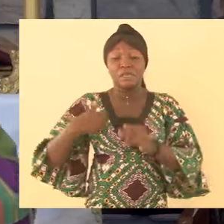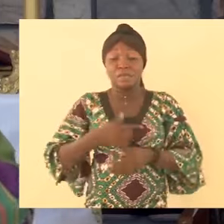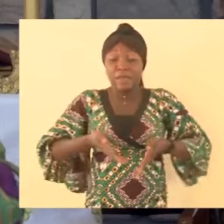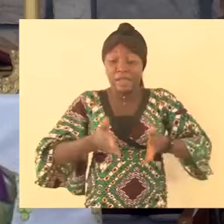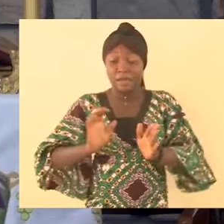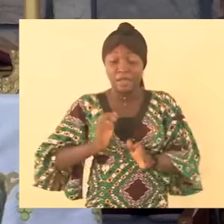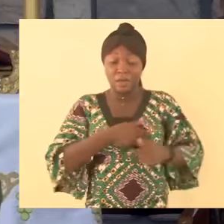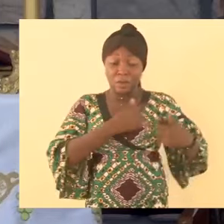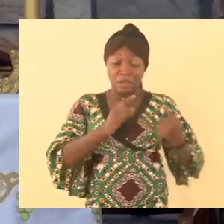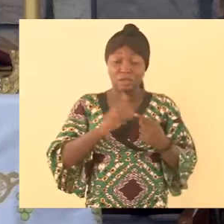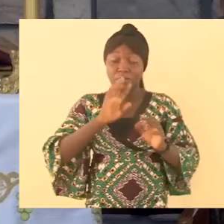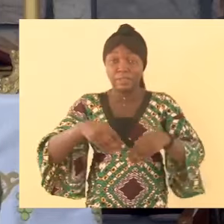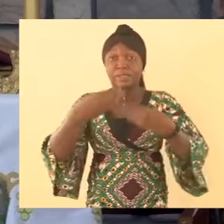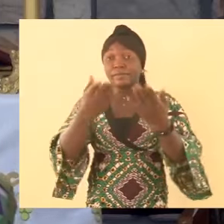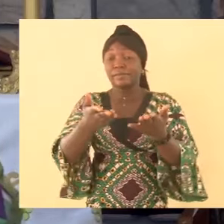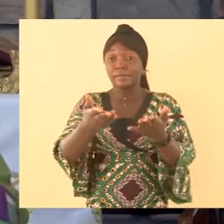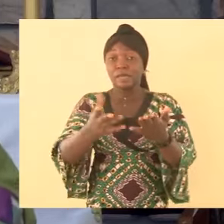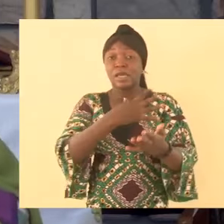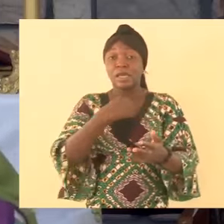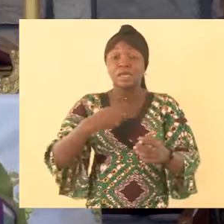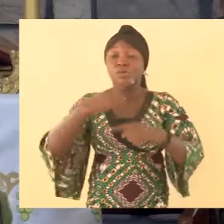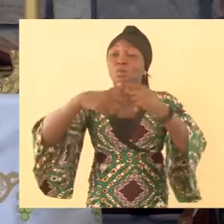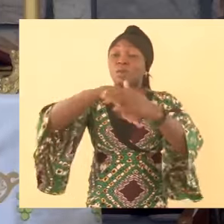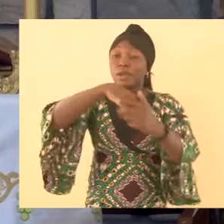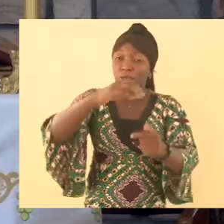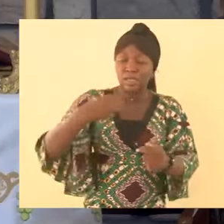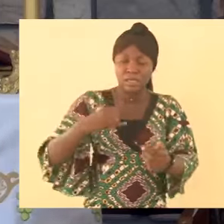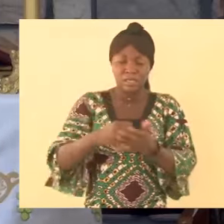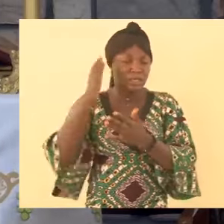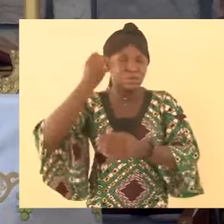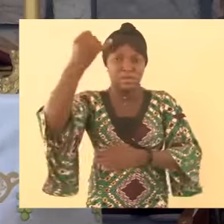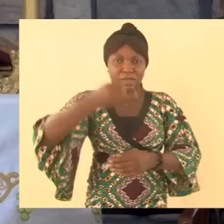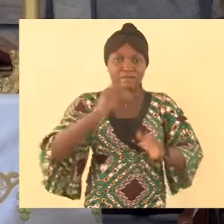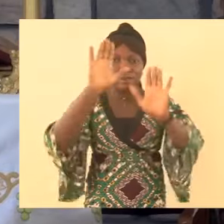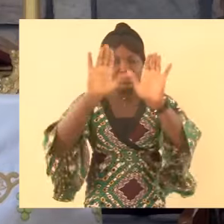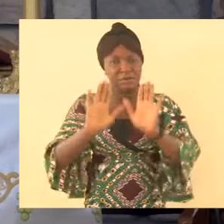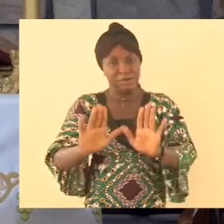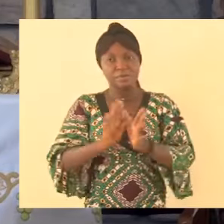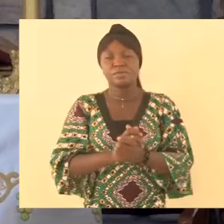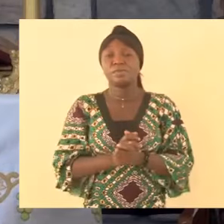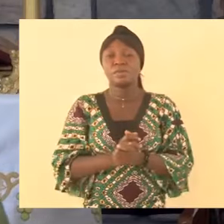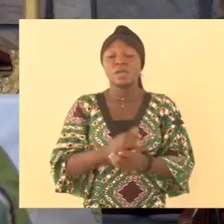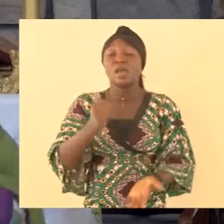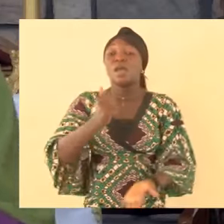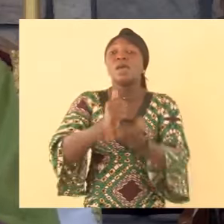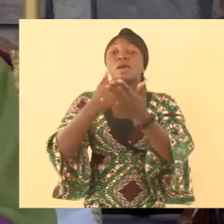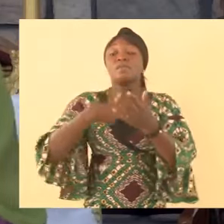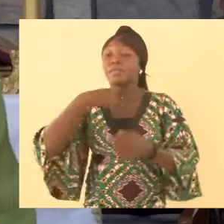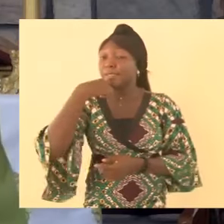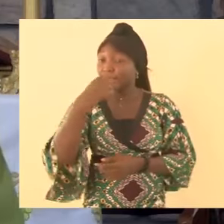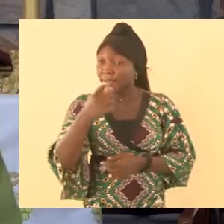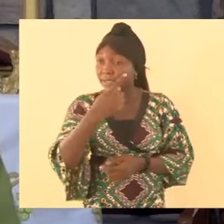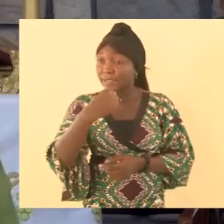If we allow our hearts to be generous and reach out, it will invite miracles. Help